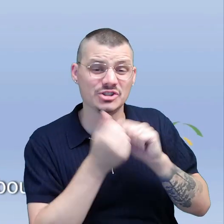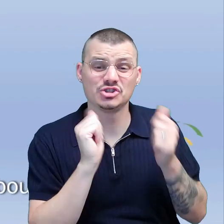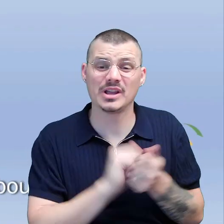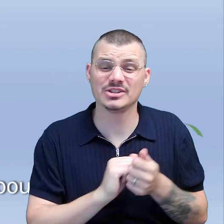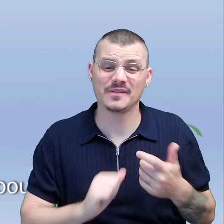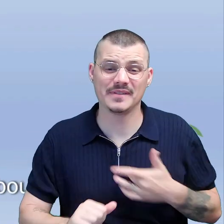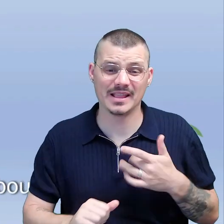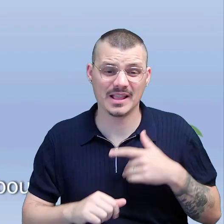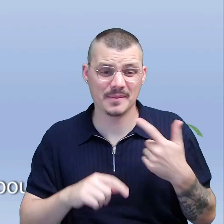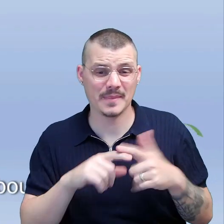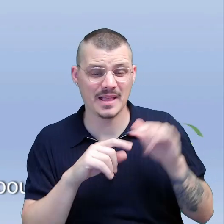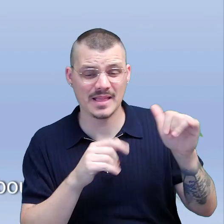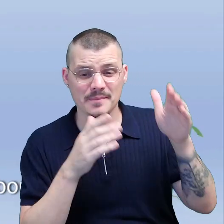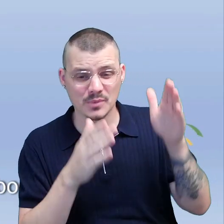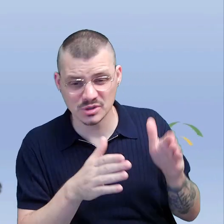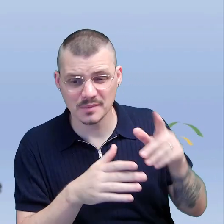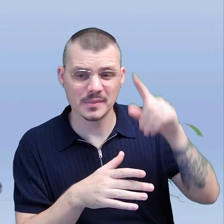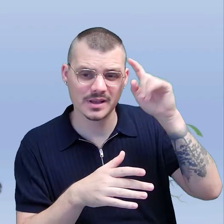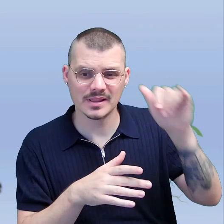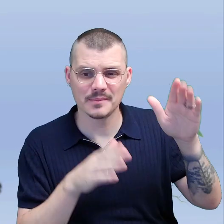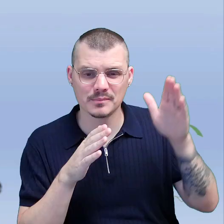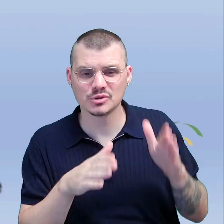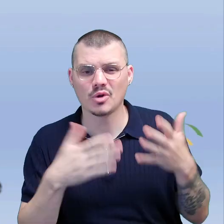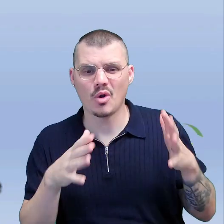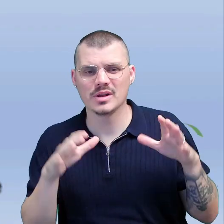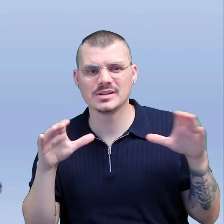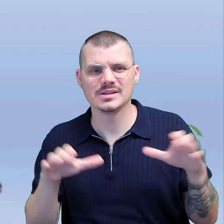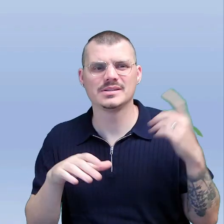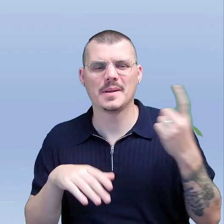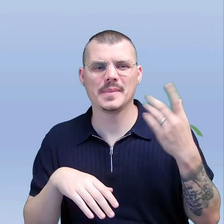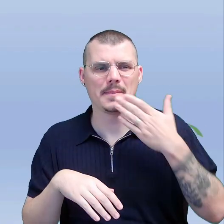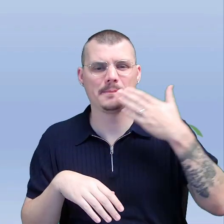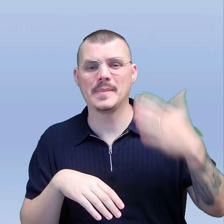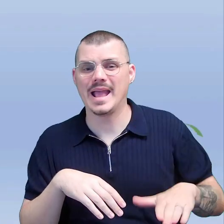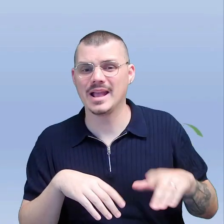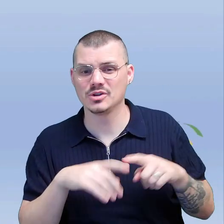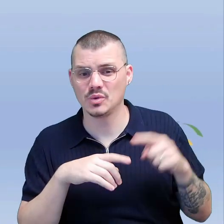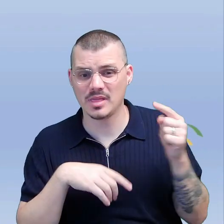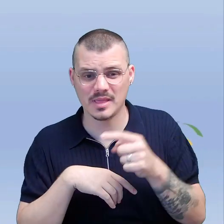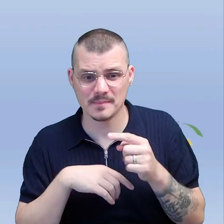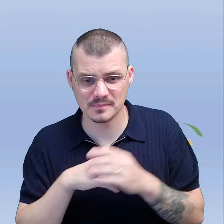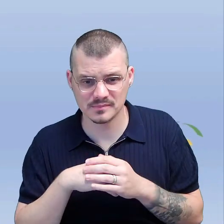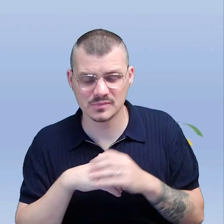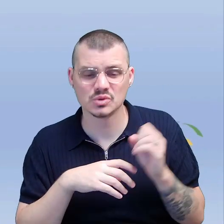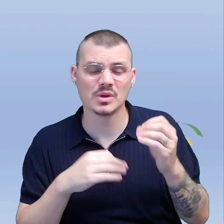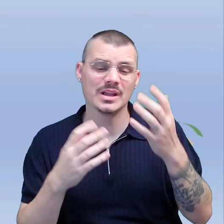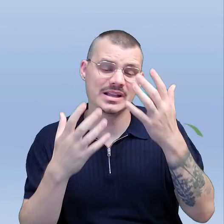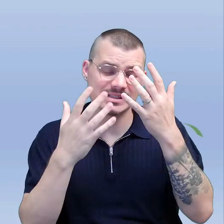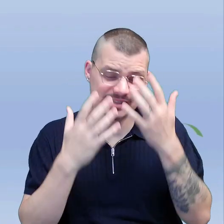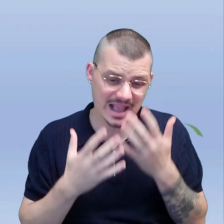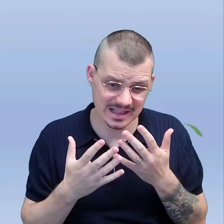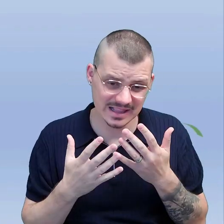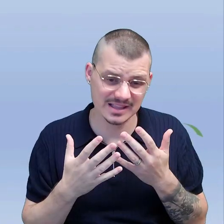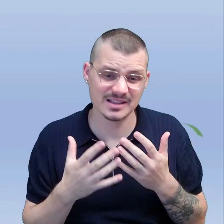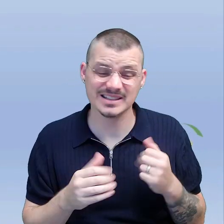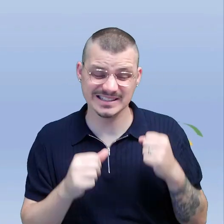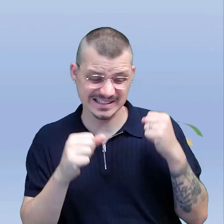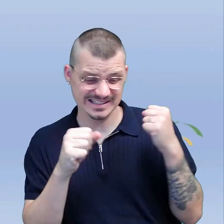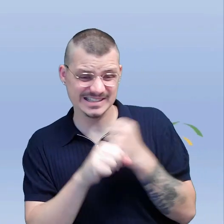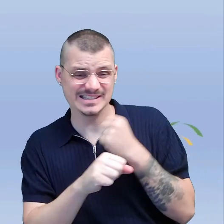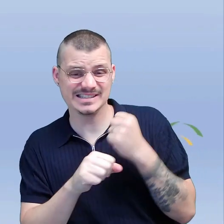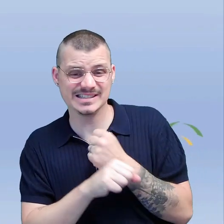may have changed their feelings about a person because that person's done something bad to them. So